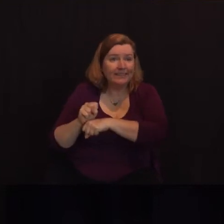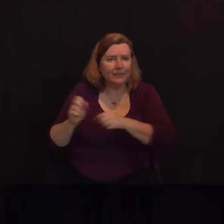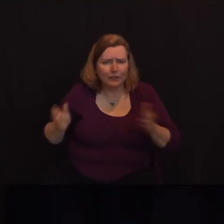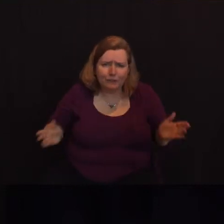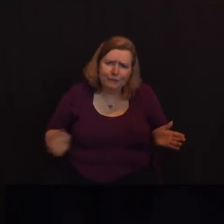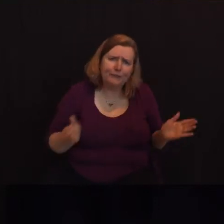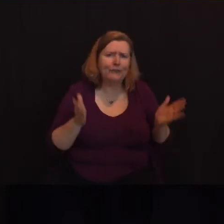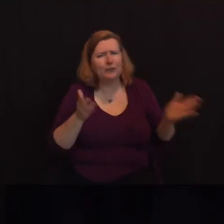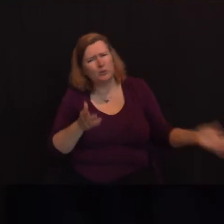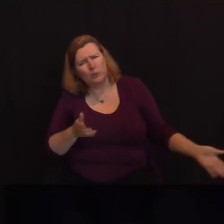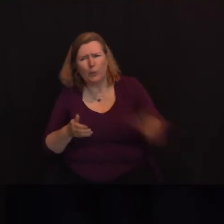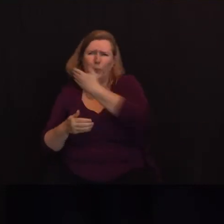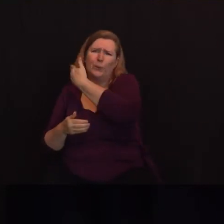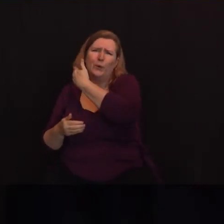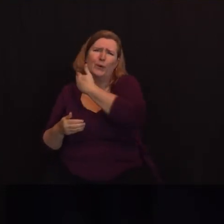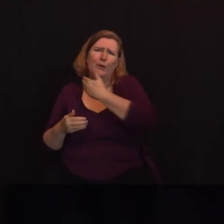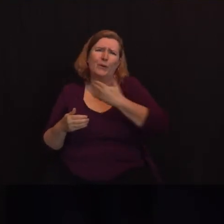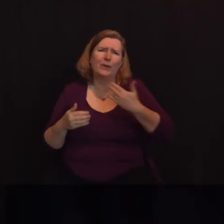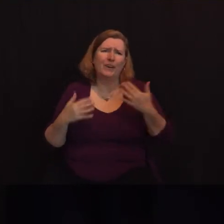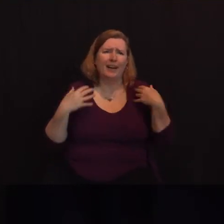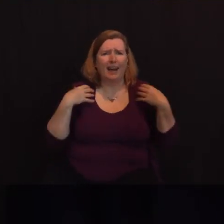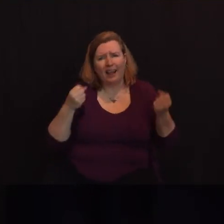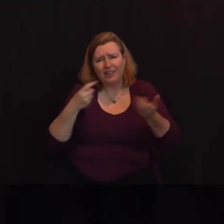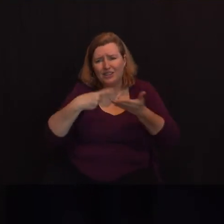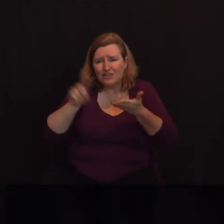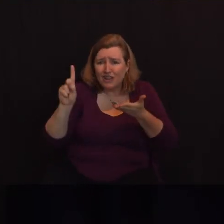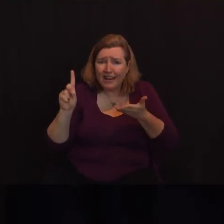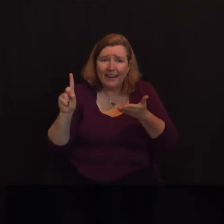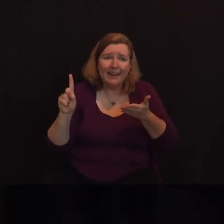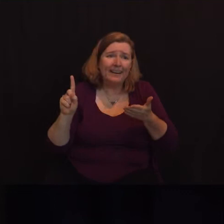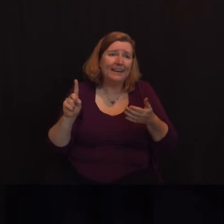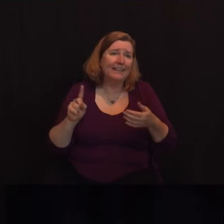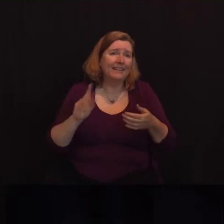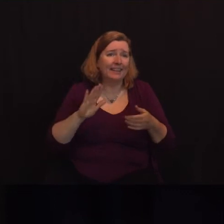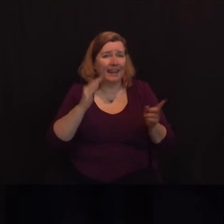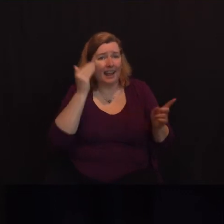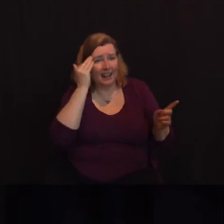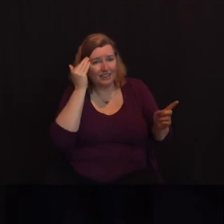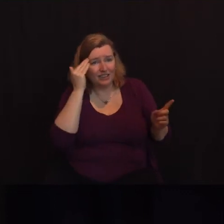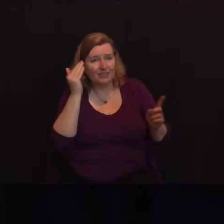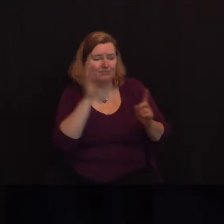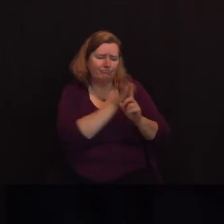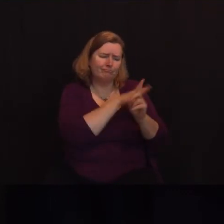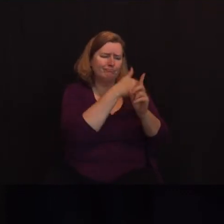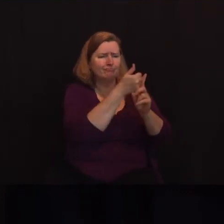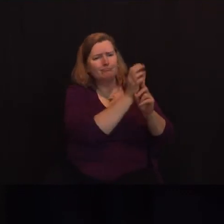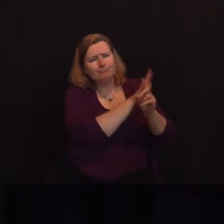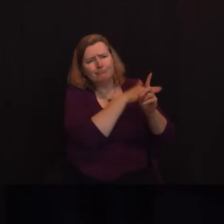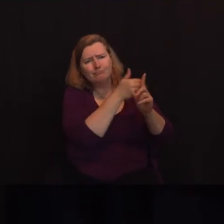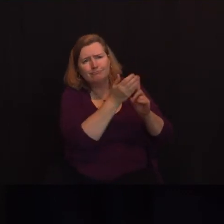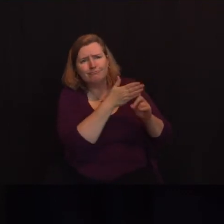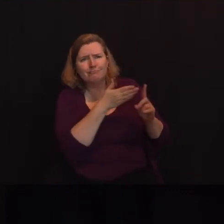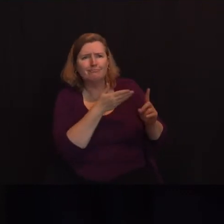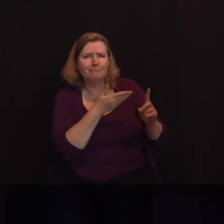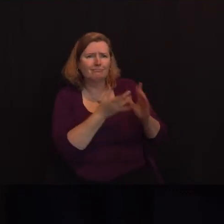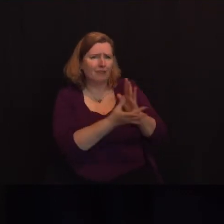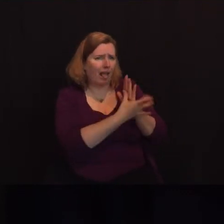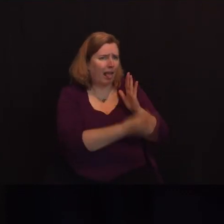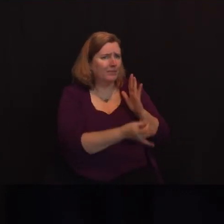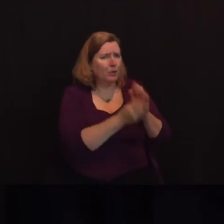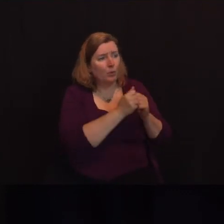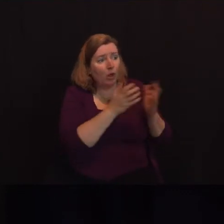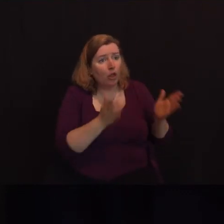using their knowledge and their power of persuasion and encouragement has gone a long